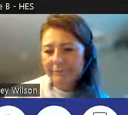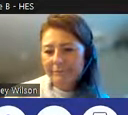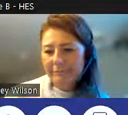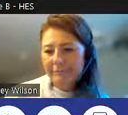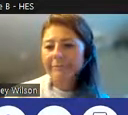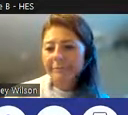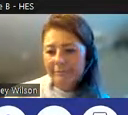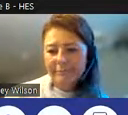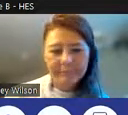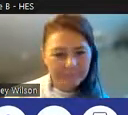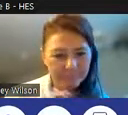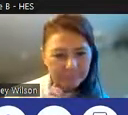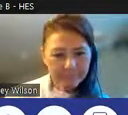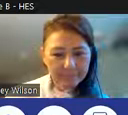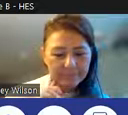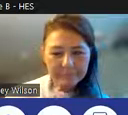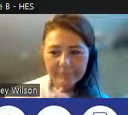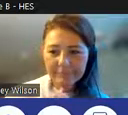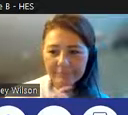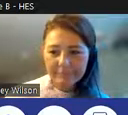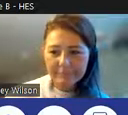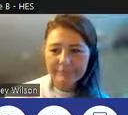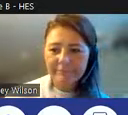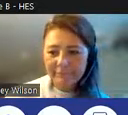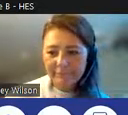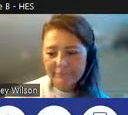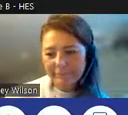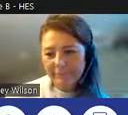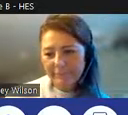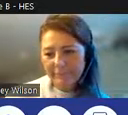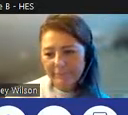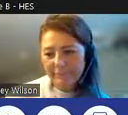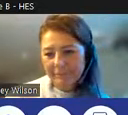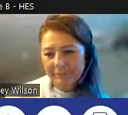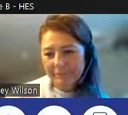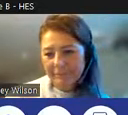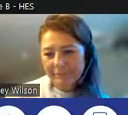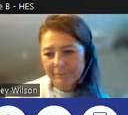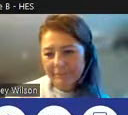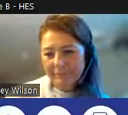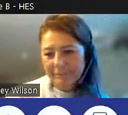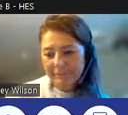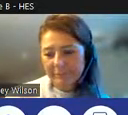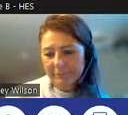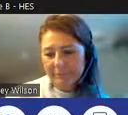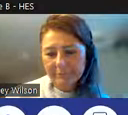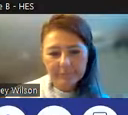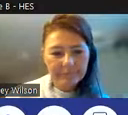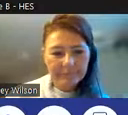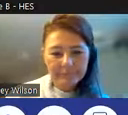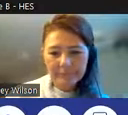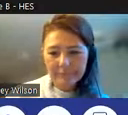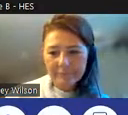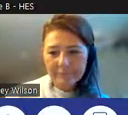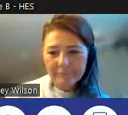toilet, making sure the paths are accessible by prams. Rosie, you and I worked together years ago on all of this, and we had a